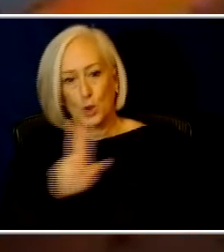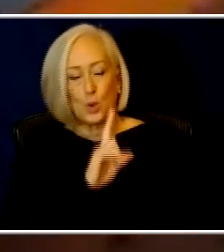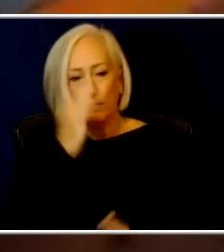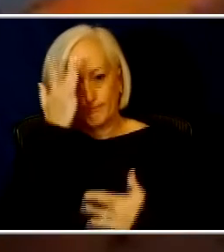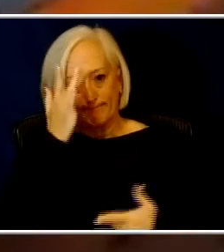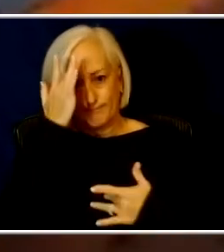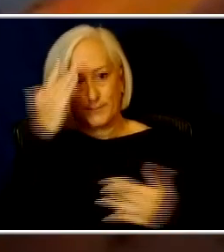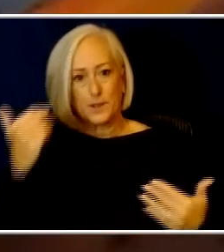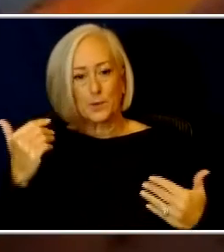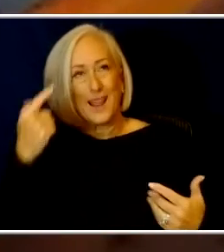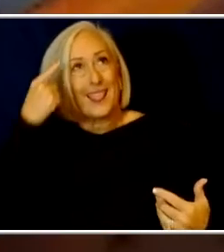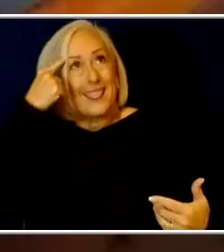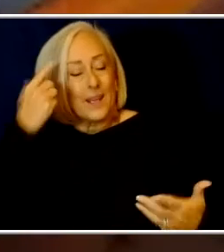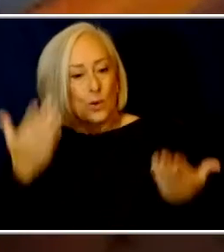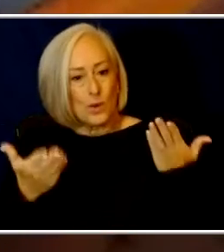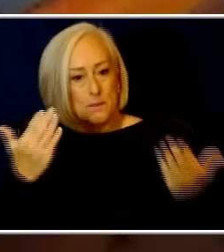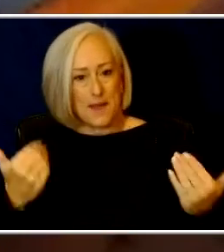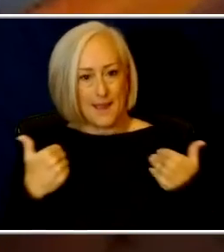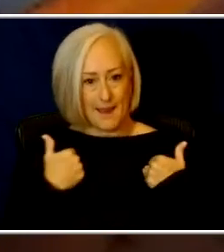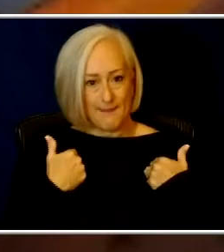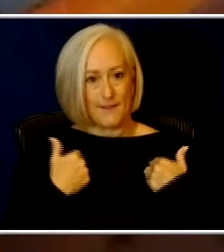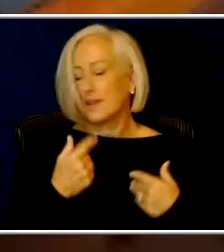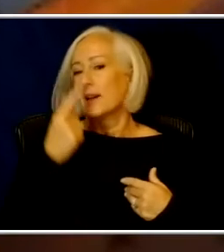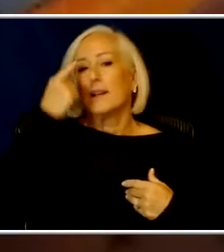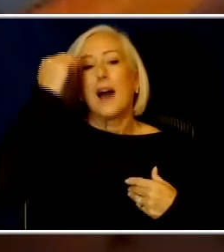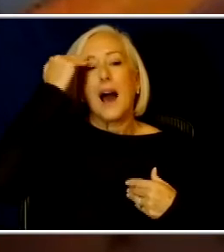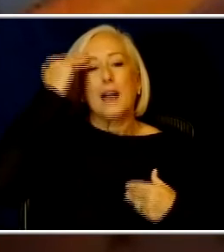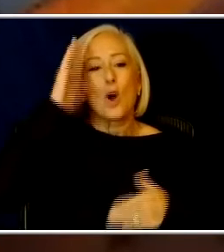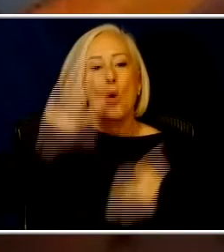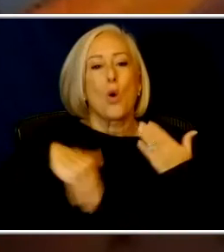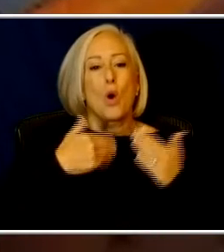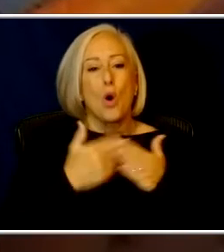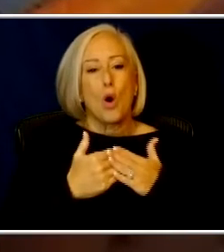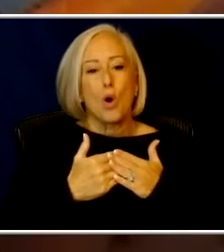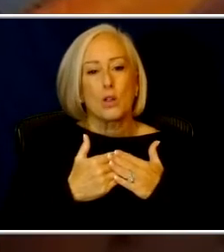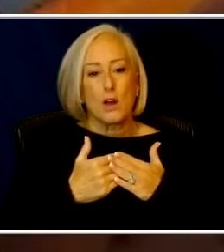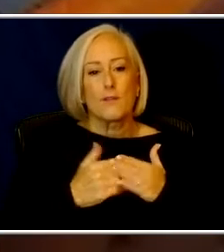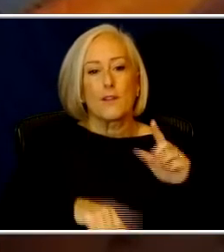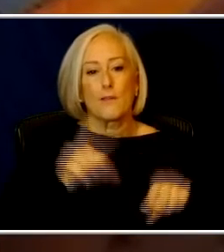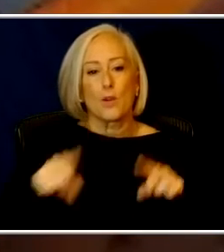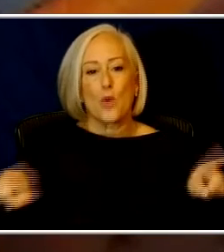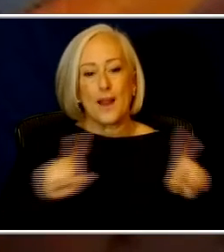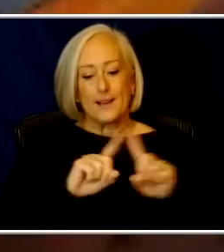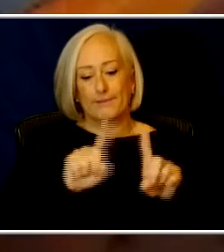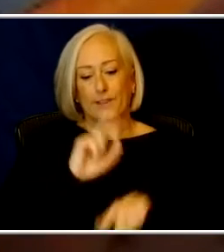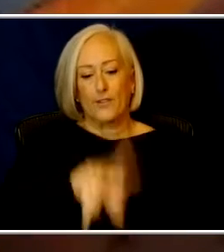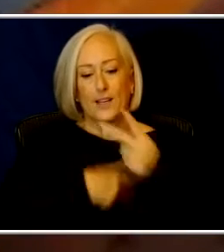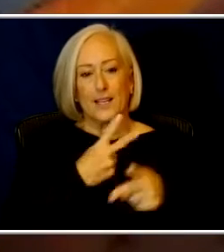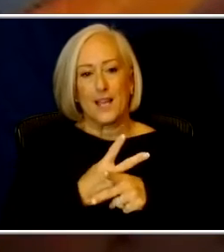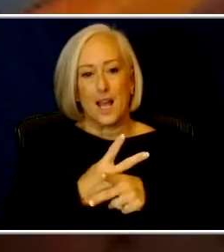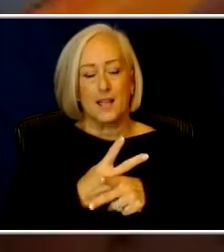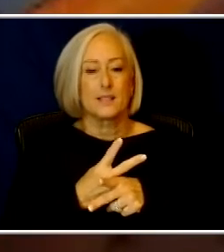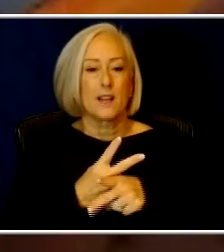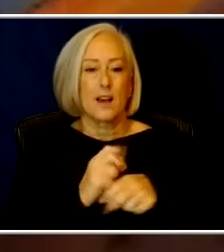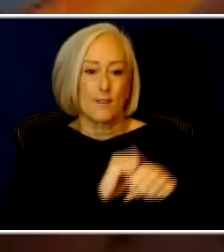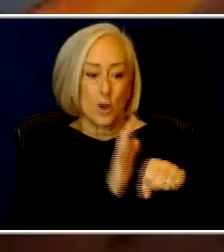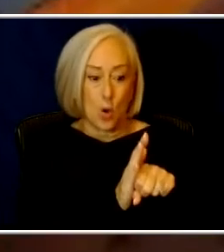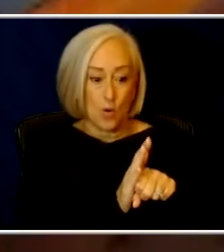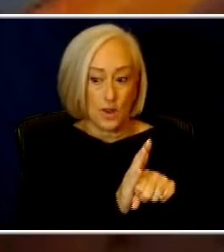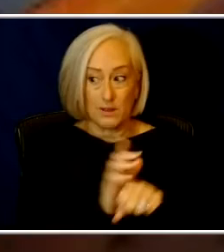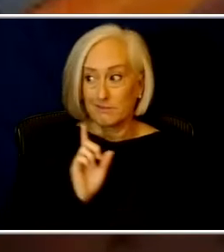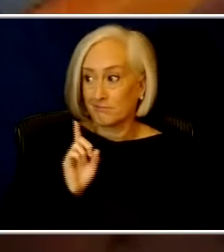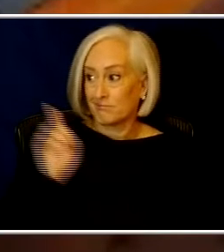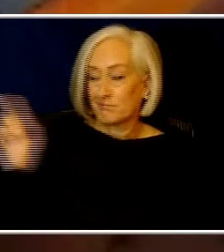subvariants, we already know that in the United Kingdom that the number of cases over the past month have nearly doubled. And what happens in